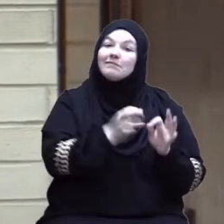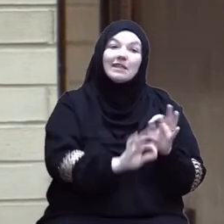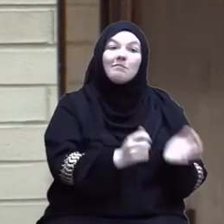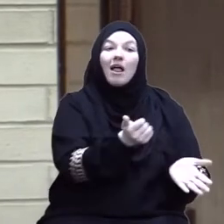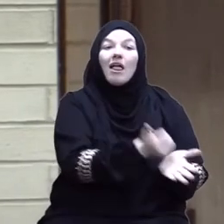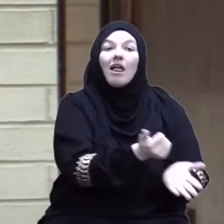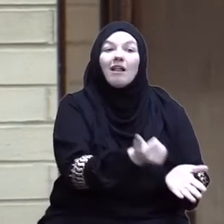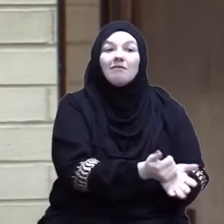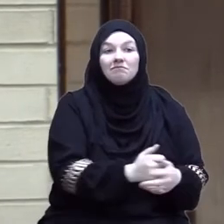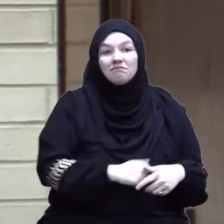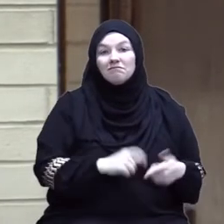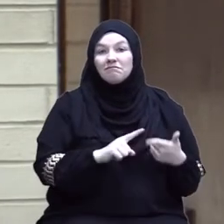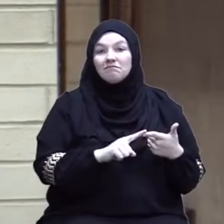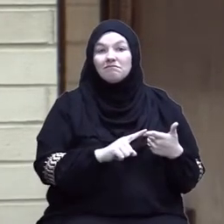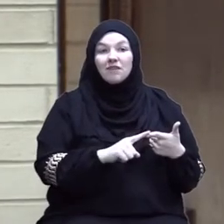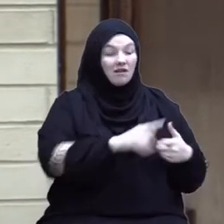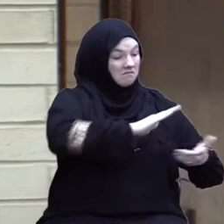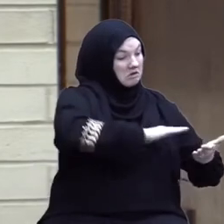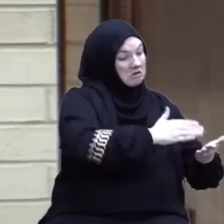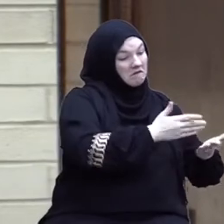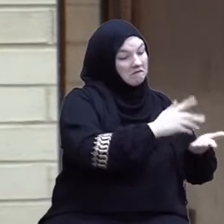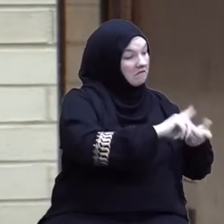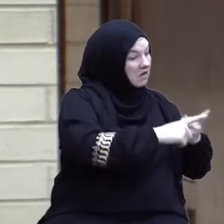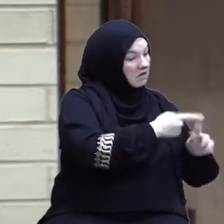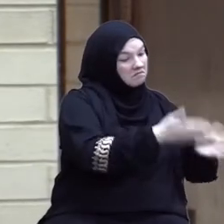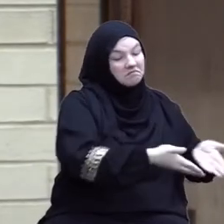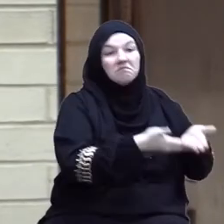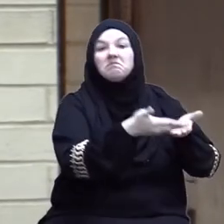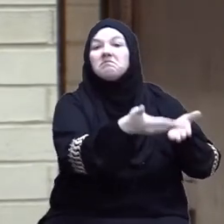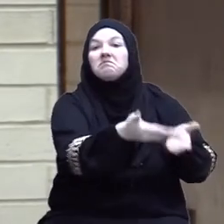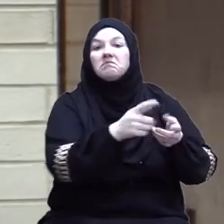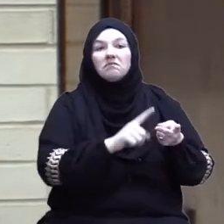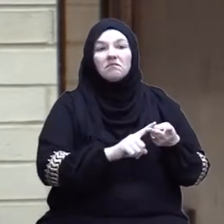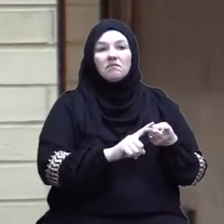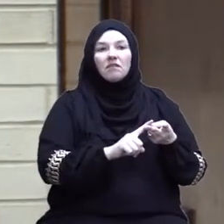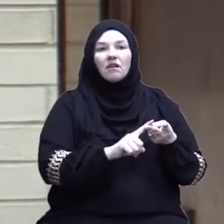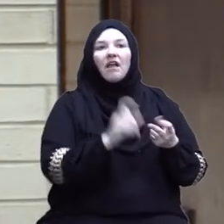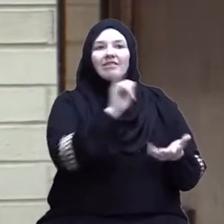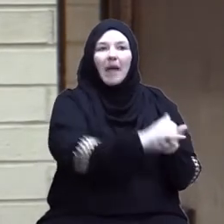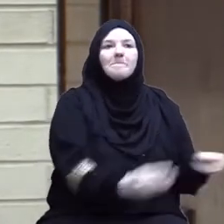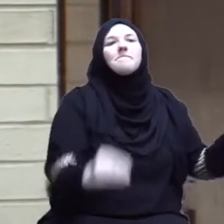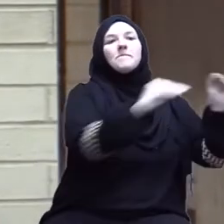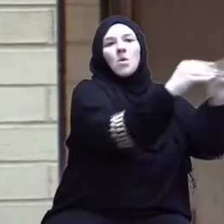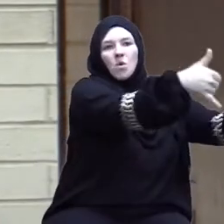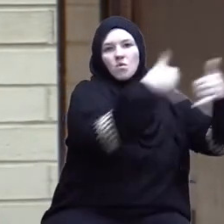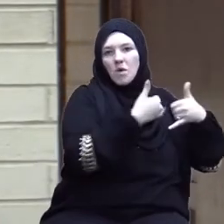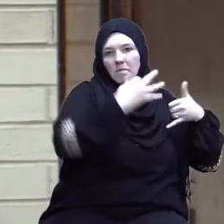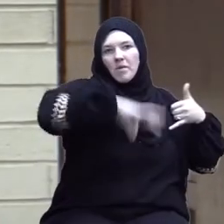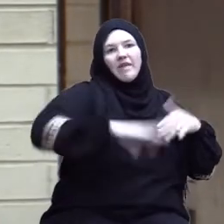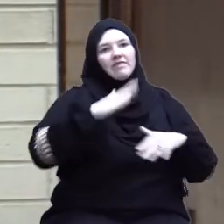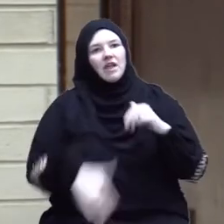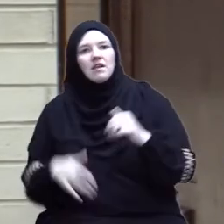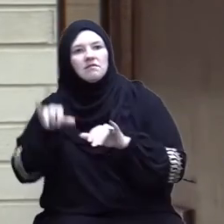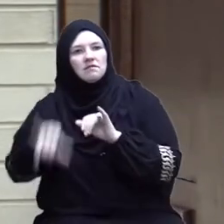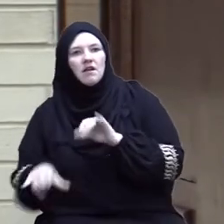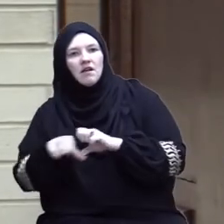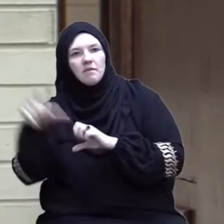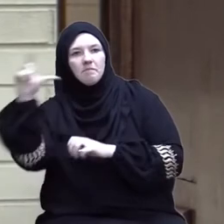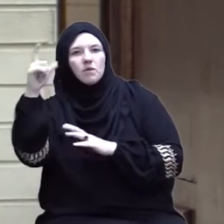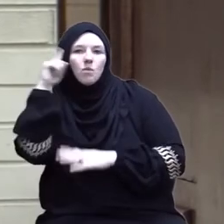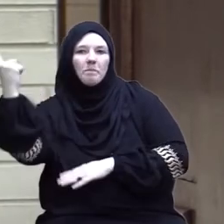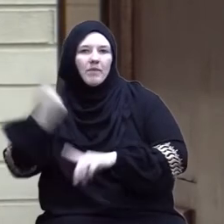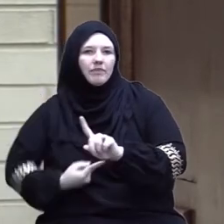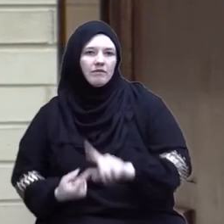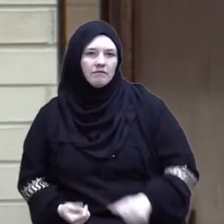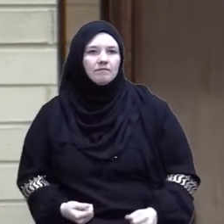Why squander such rewards? People come and ask us for things all the time. Why do we forward